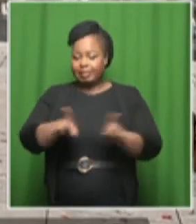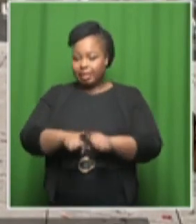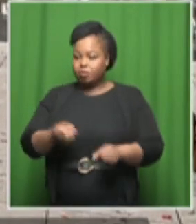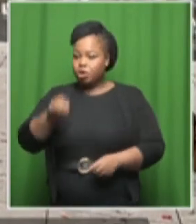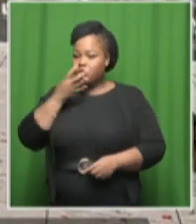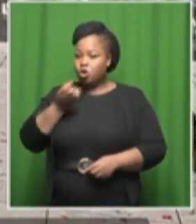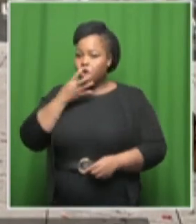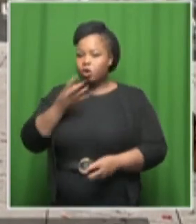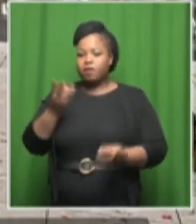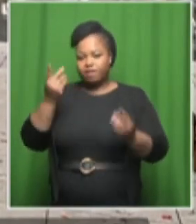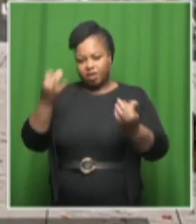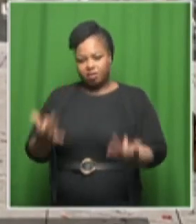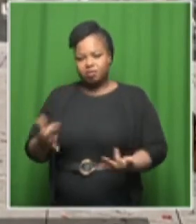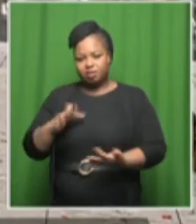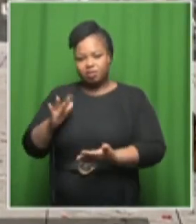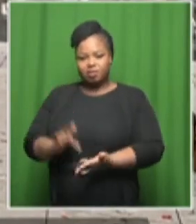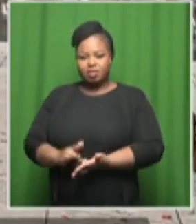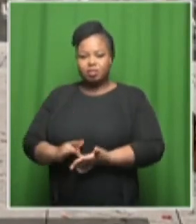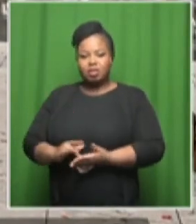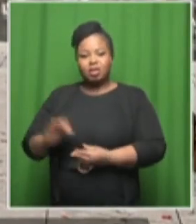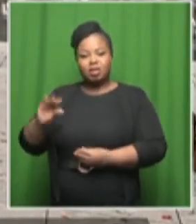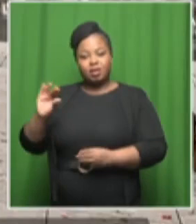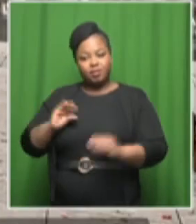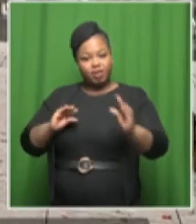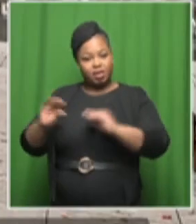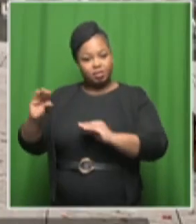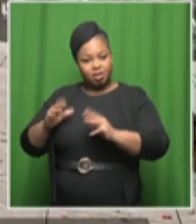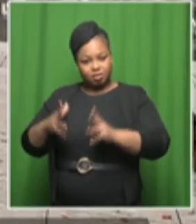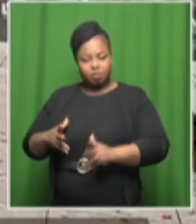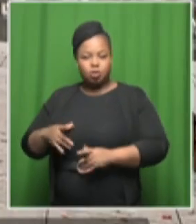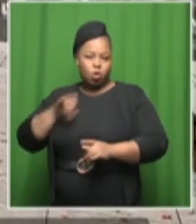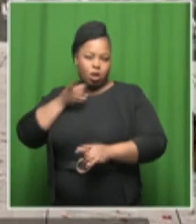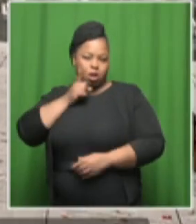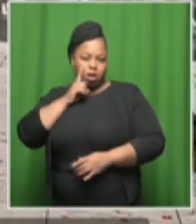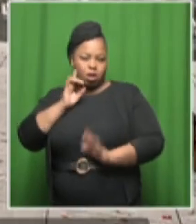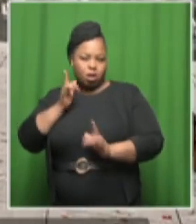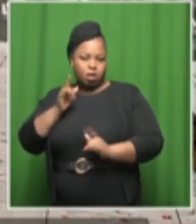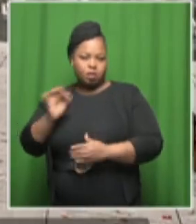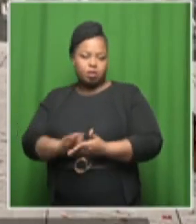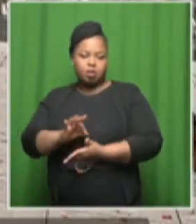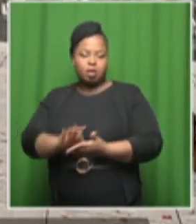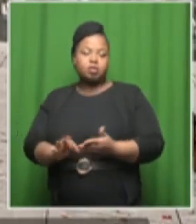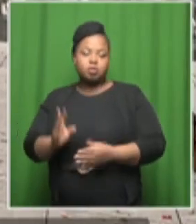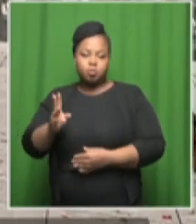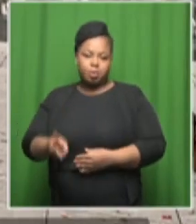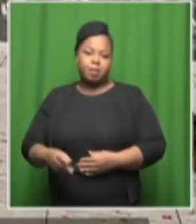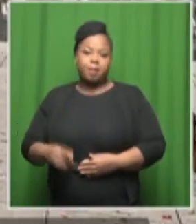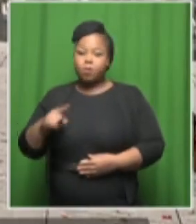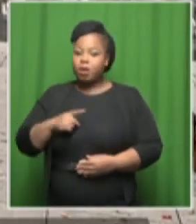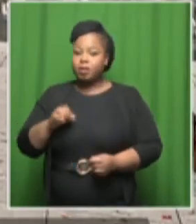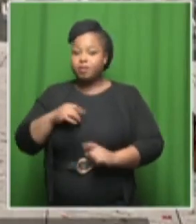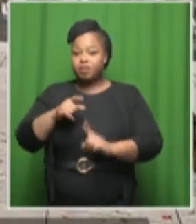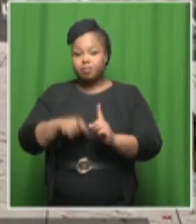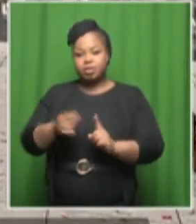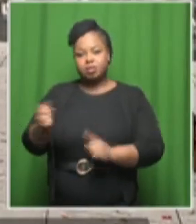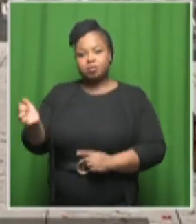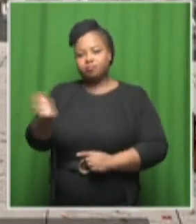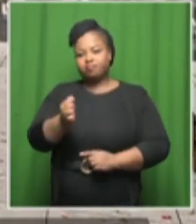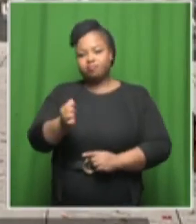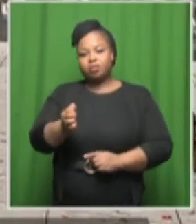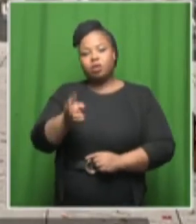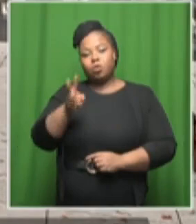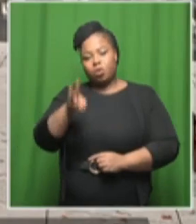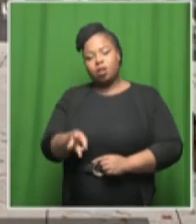a financial centre, and investors are going to also be watching this election very closely, because whoever gets in power will be